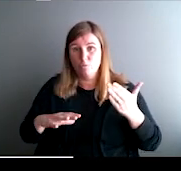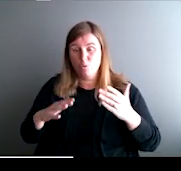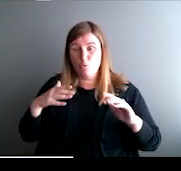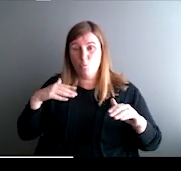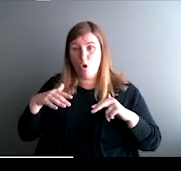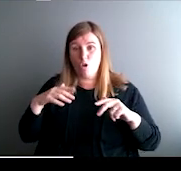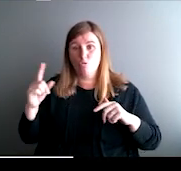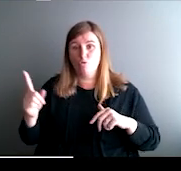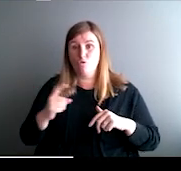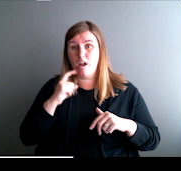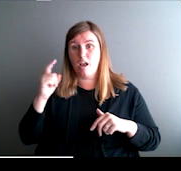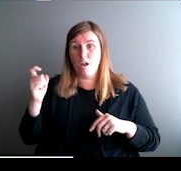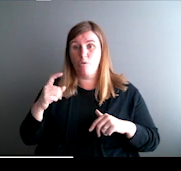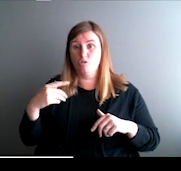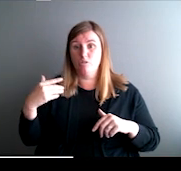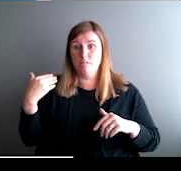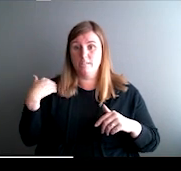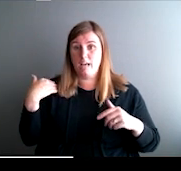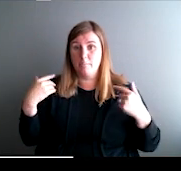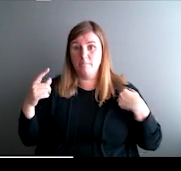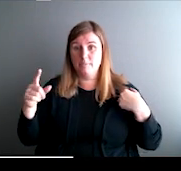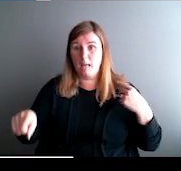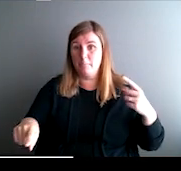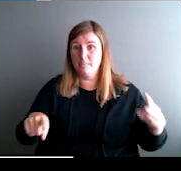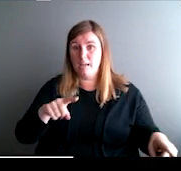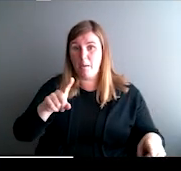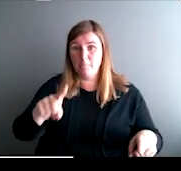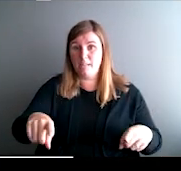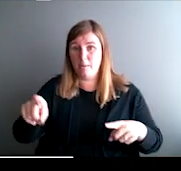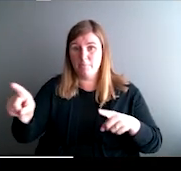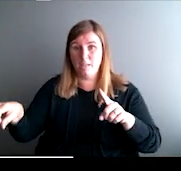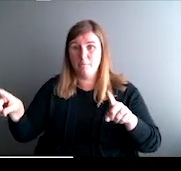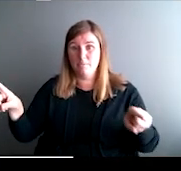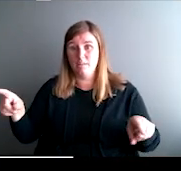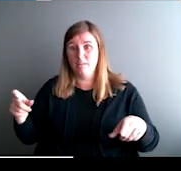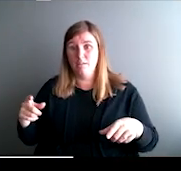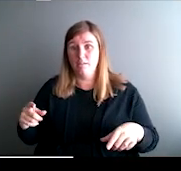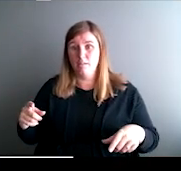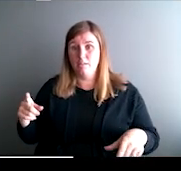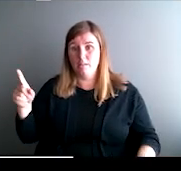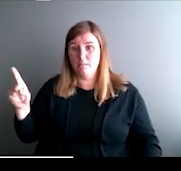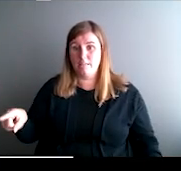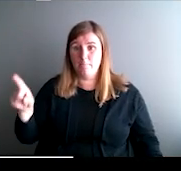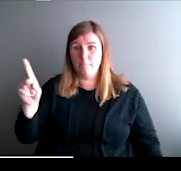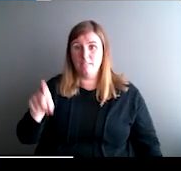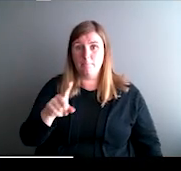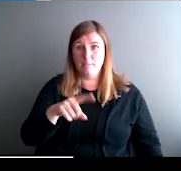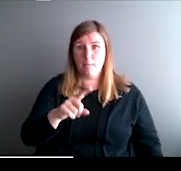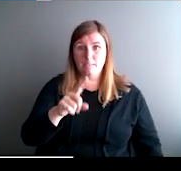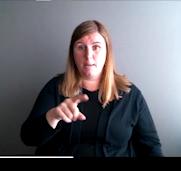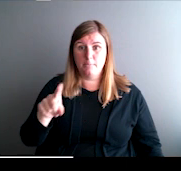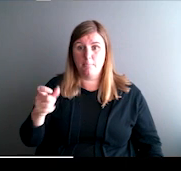walks around and just taps everything, they take their finger and they just walk around